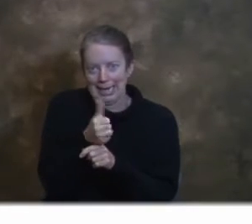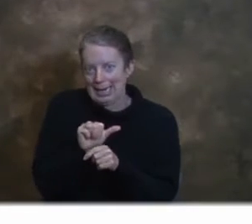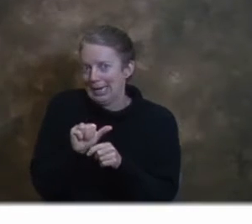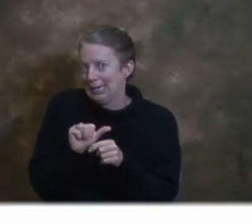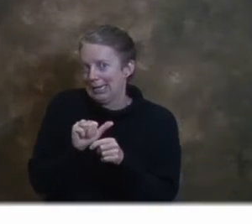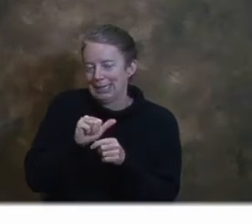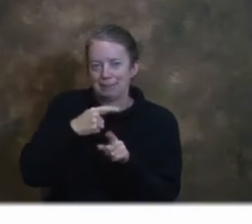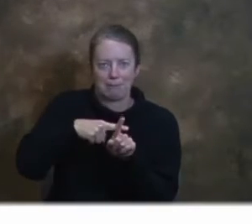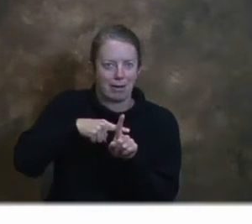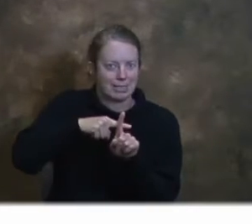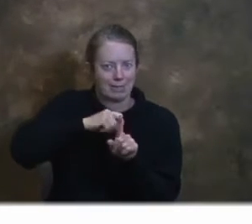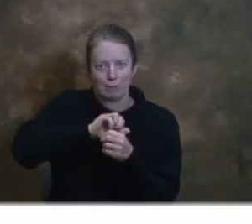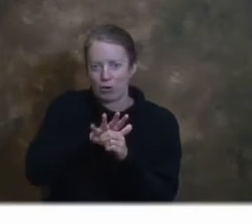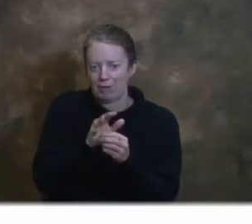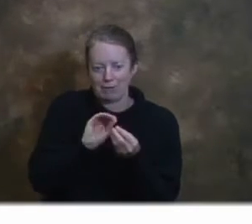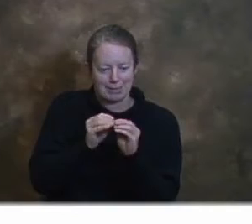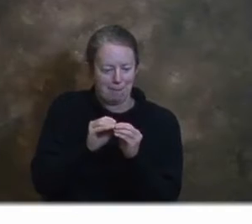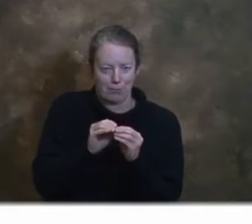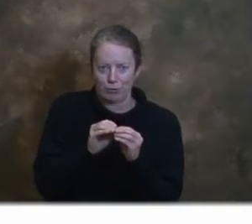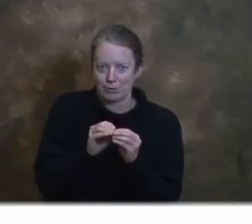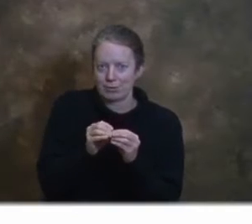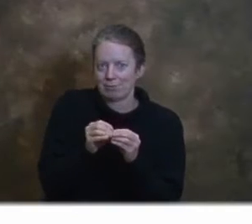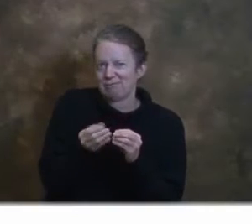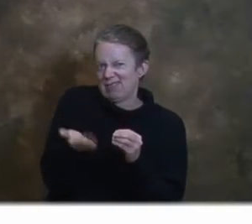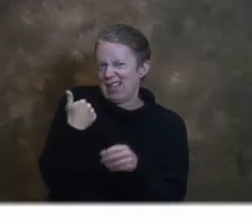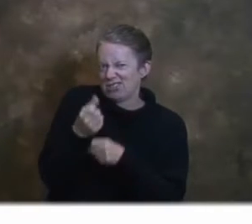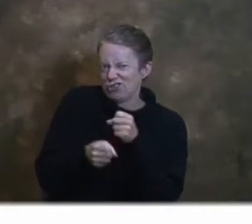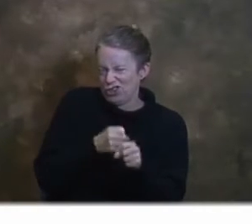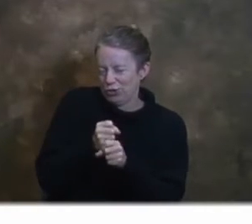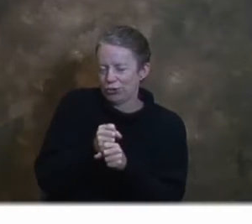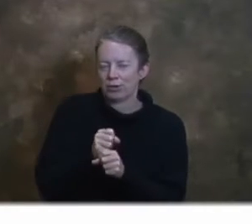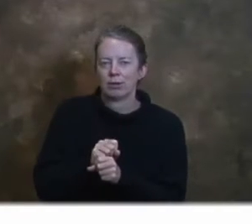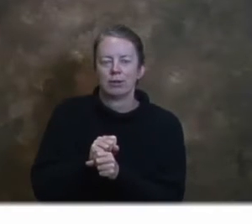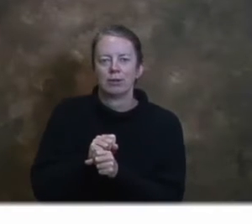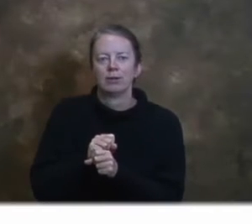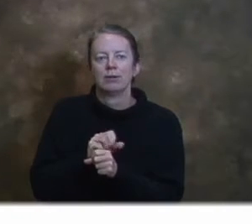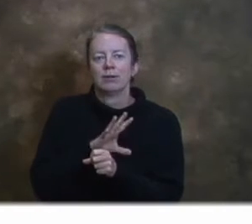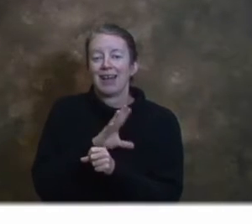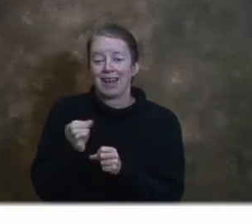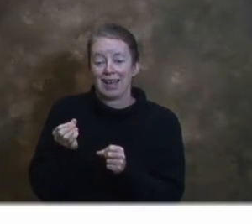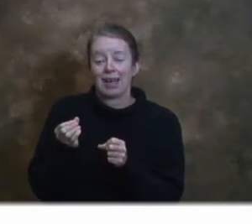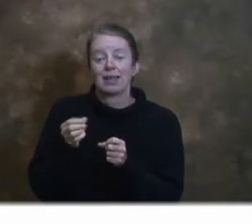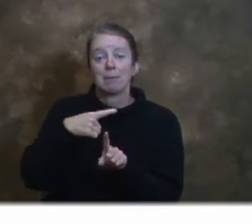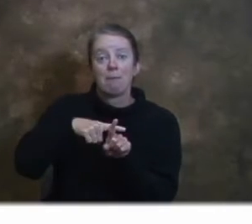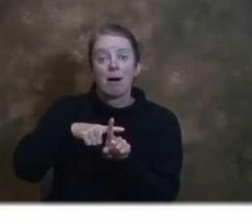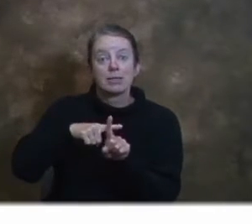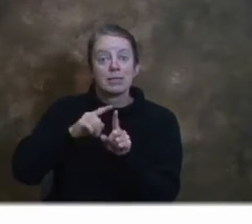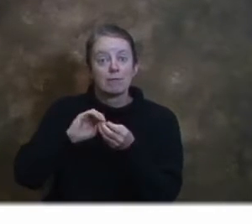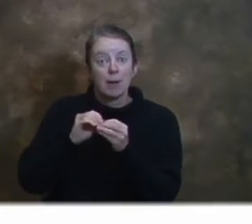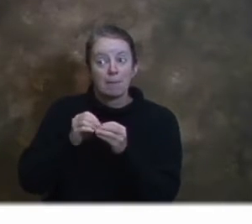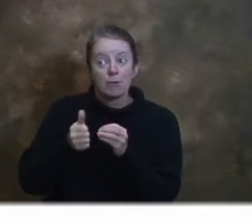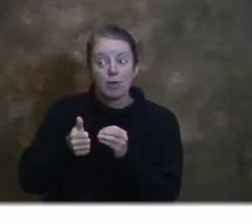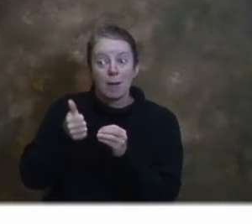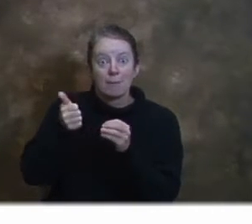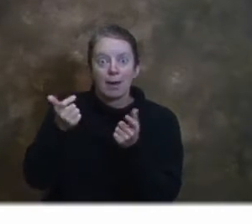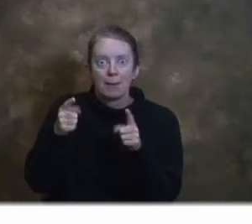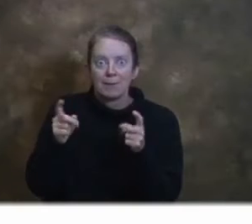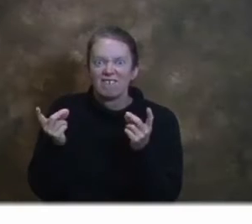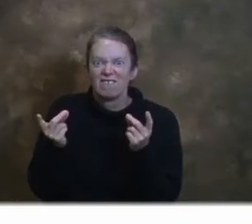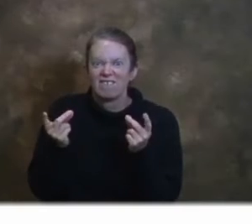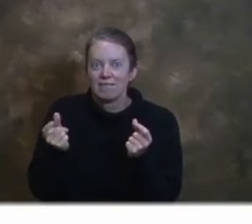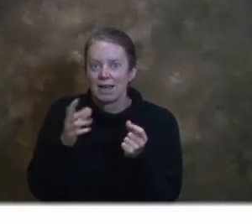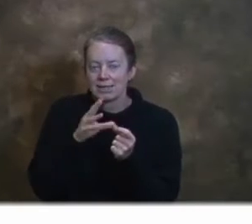2021 and the Delta surges in comparison. It's also happening very quickly and spreading very rapidly.